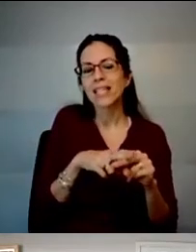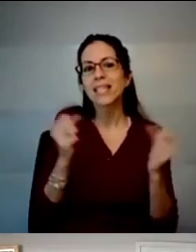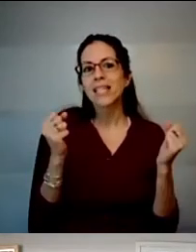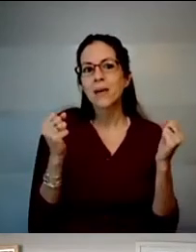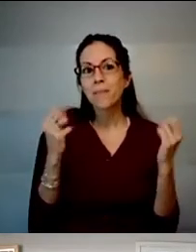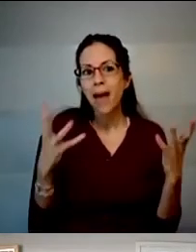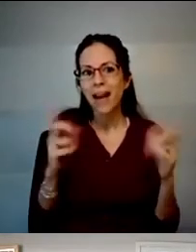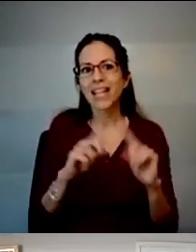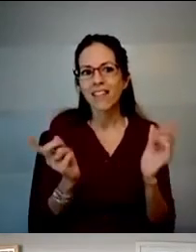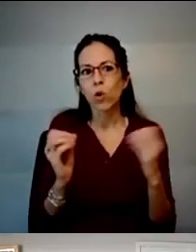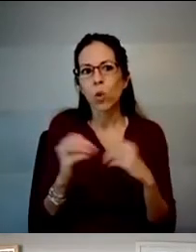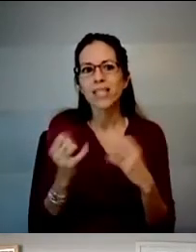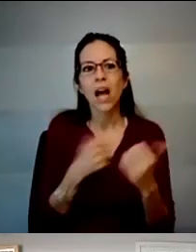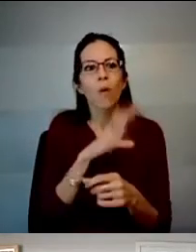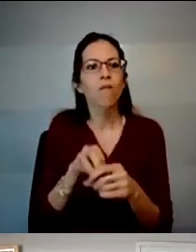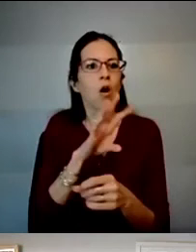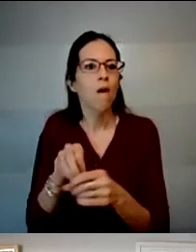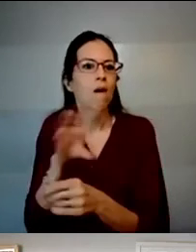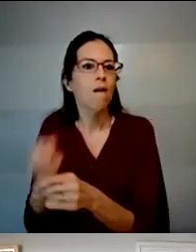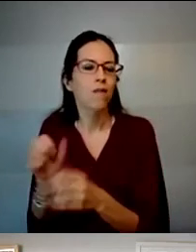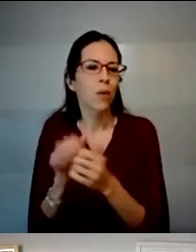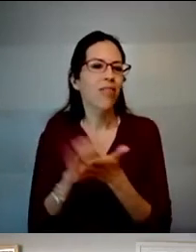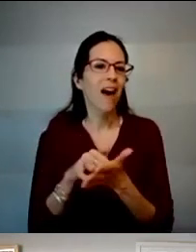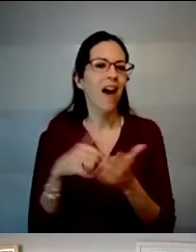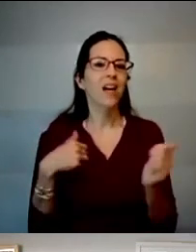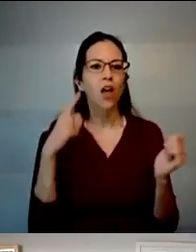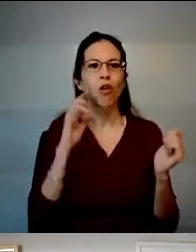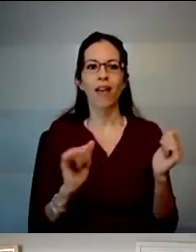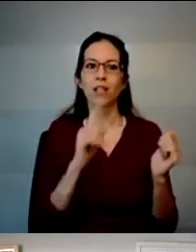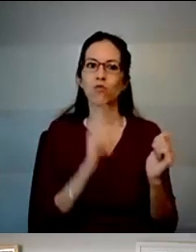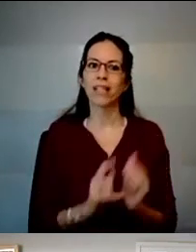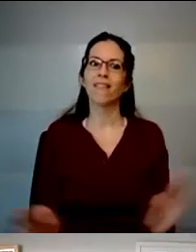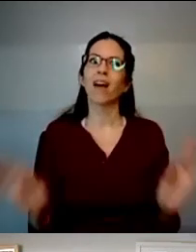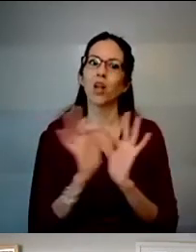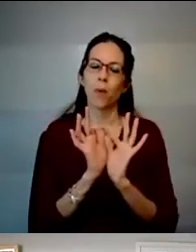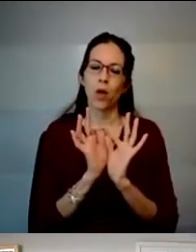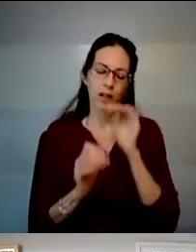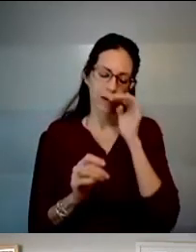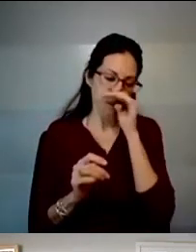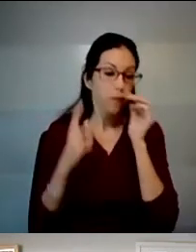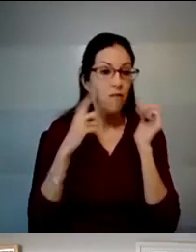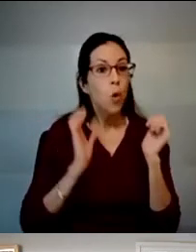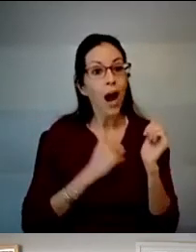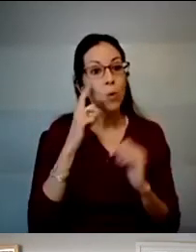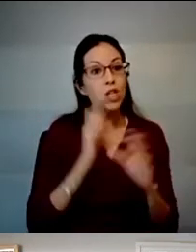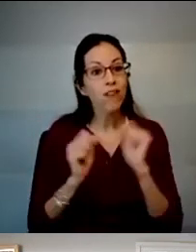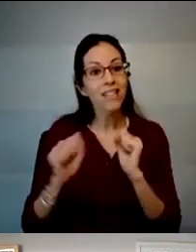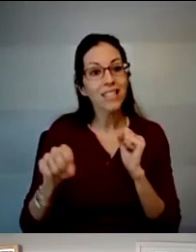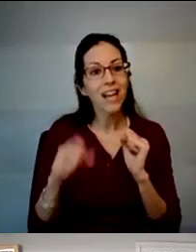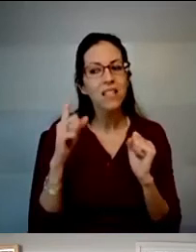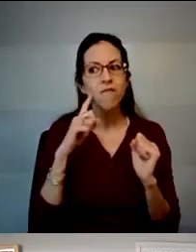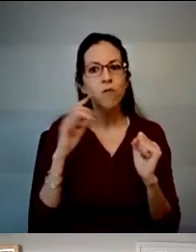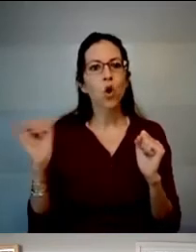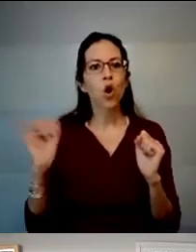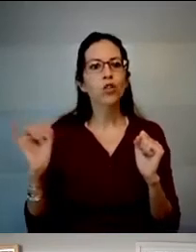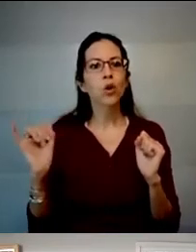are participating in that. And I have found that to be really invaluable, and one in our strategy, but also just kind of, you